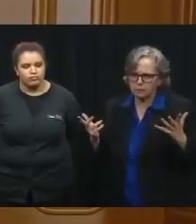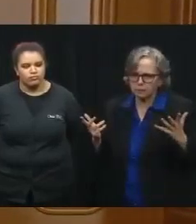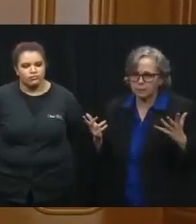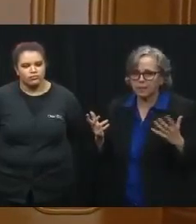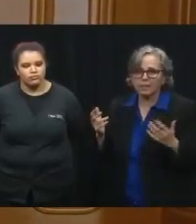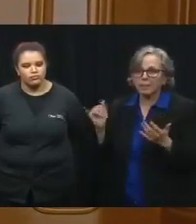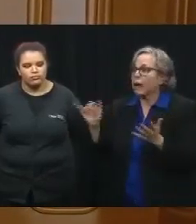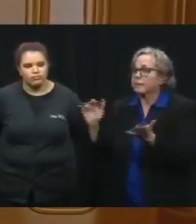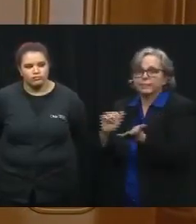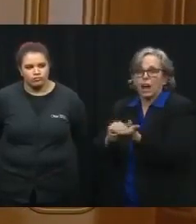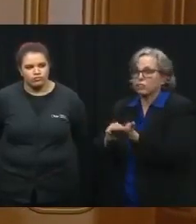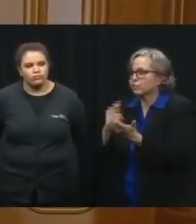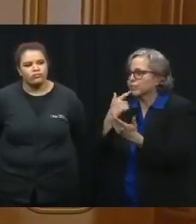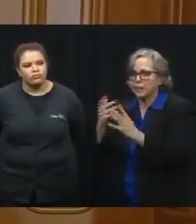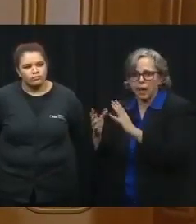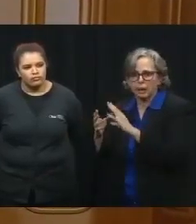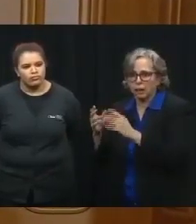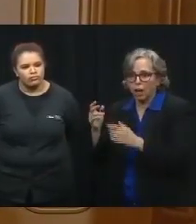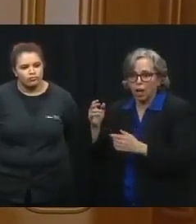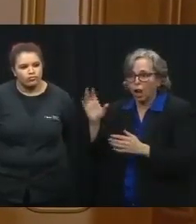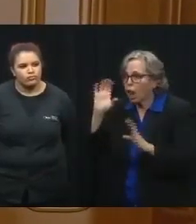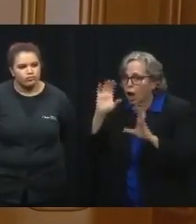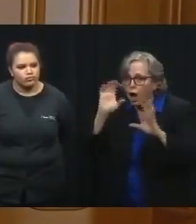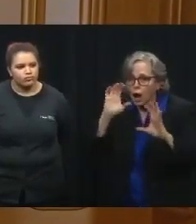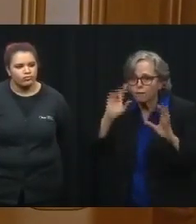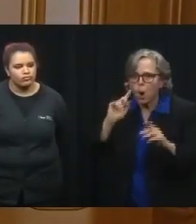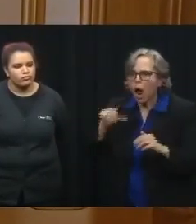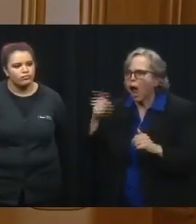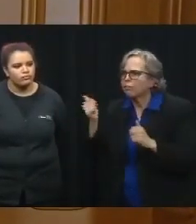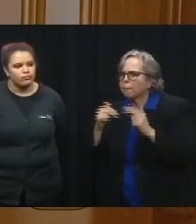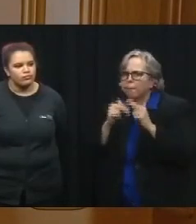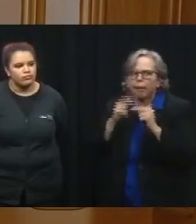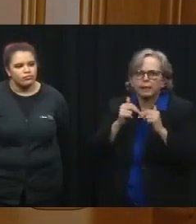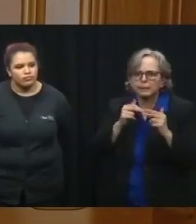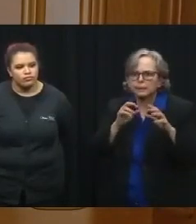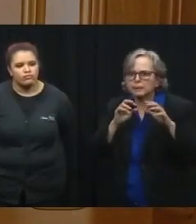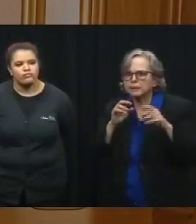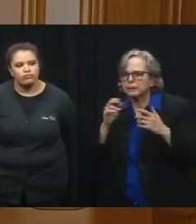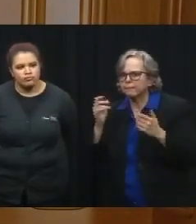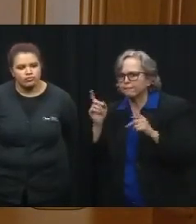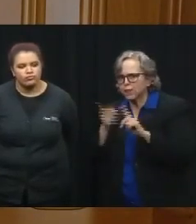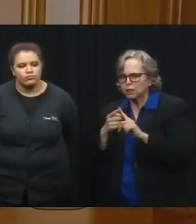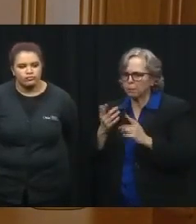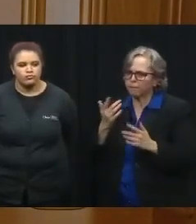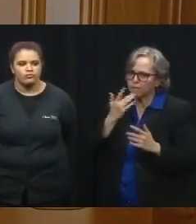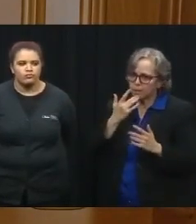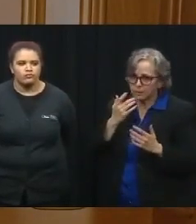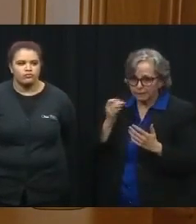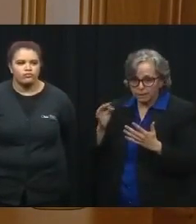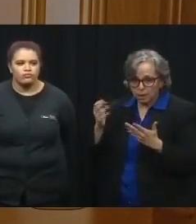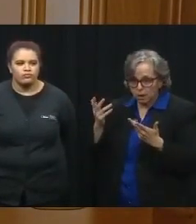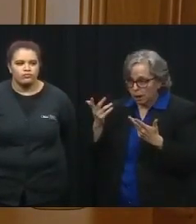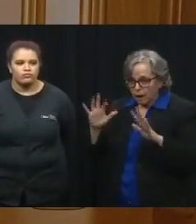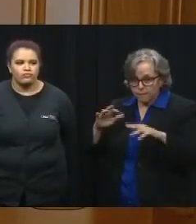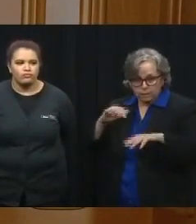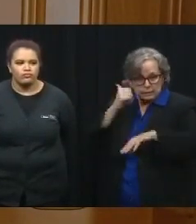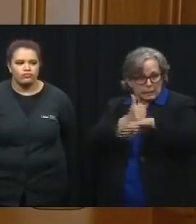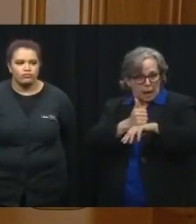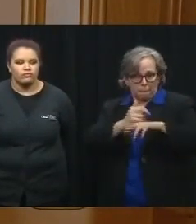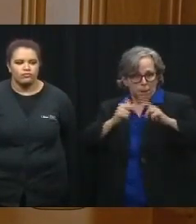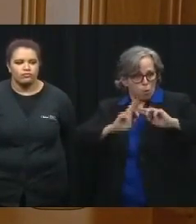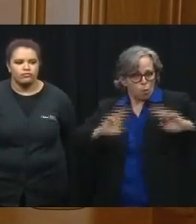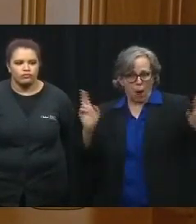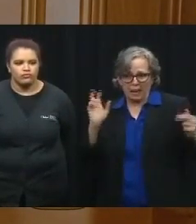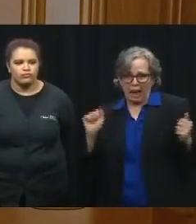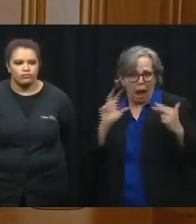looking for other facilities. Our first preference, obviously, is facilities that already exist, buildings that already exist. And